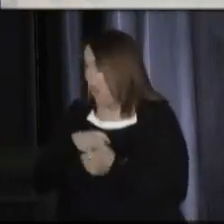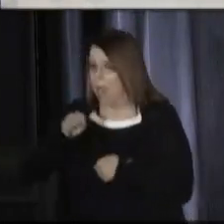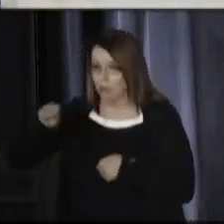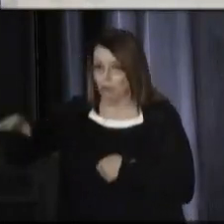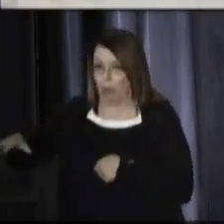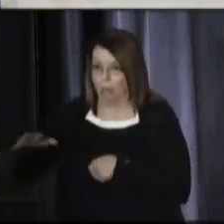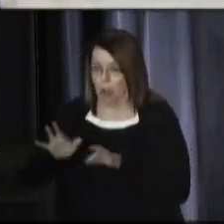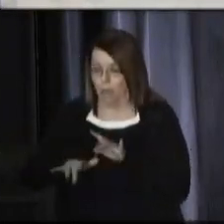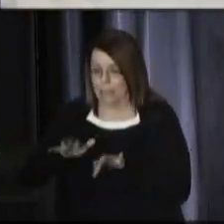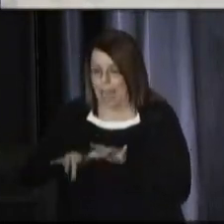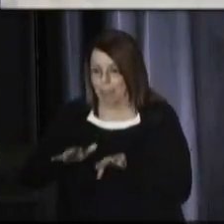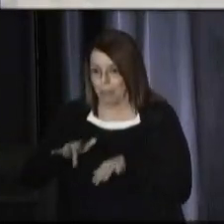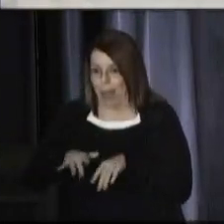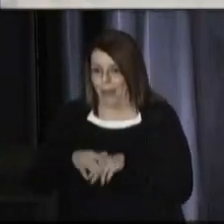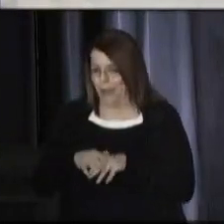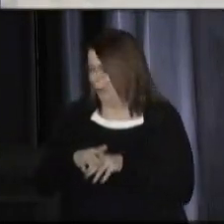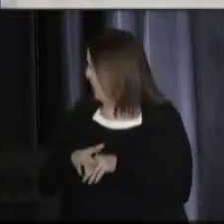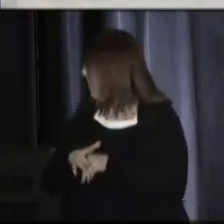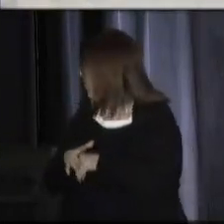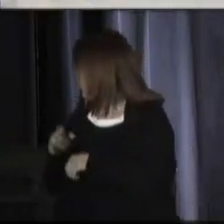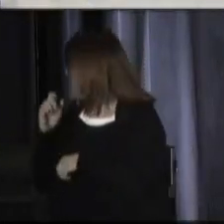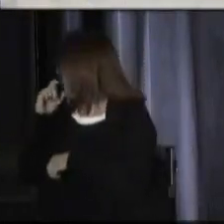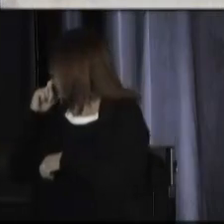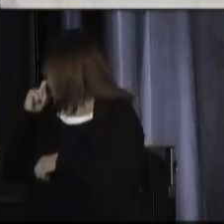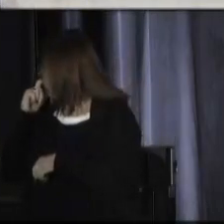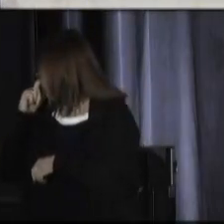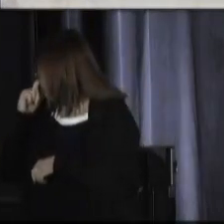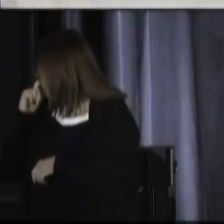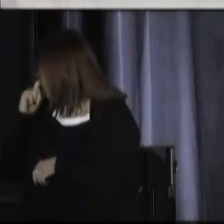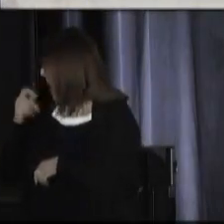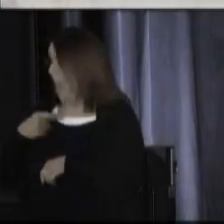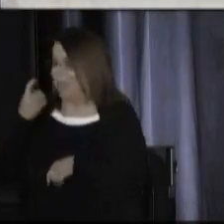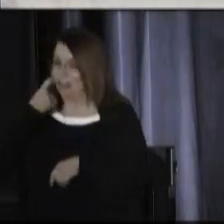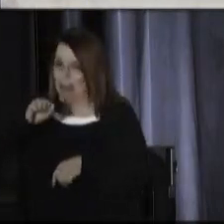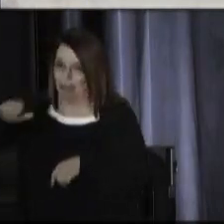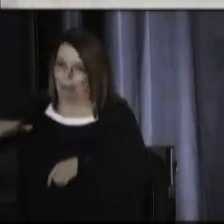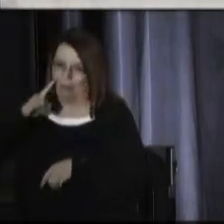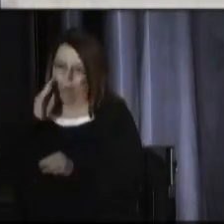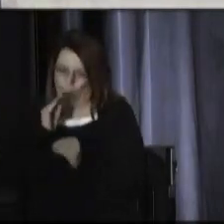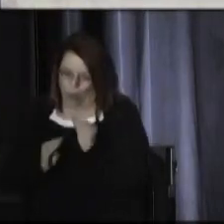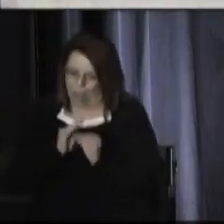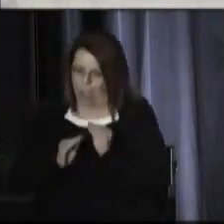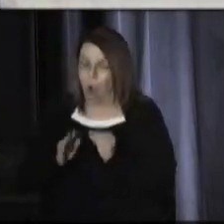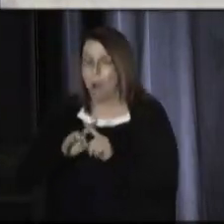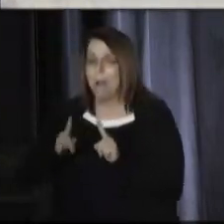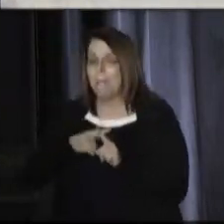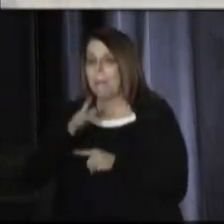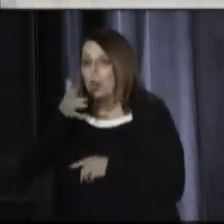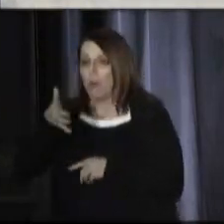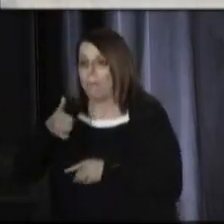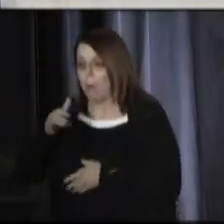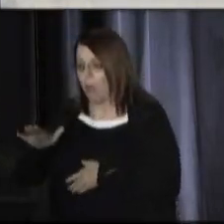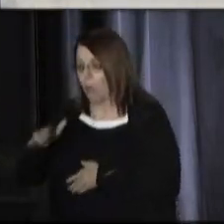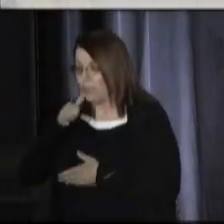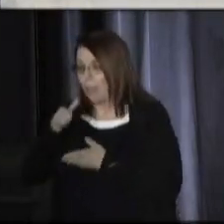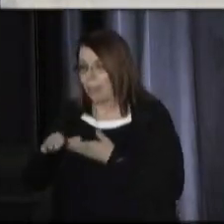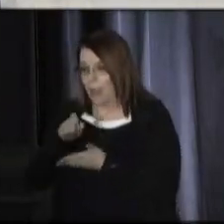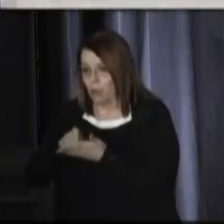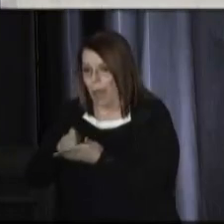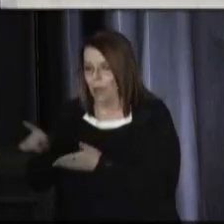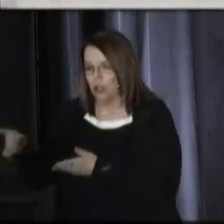on track, and things would kind of match up or not match up. What you said about lying or fibbing, it just opened